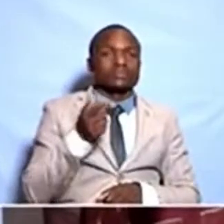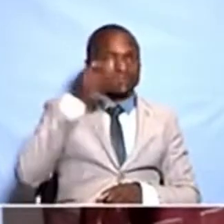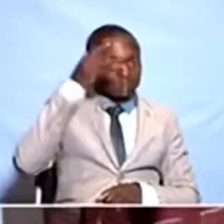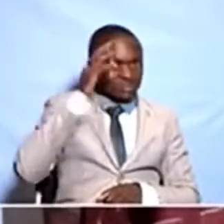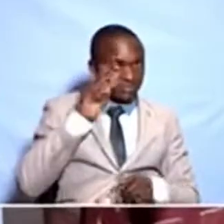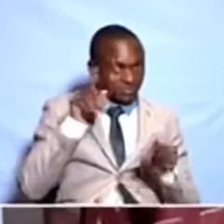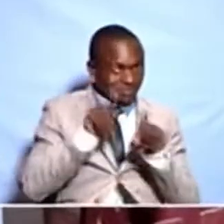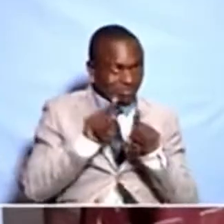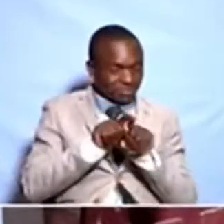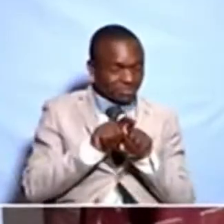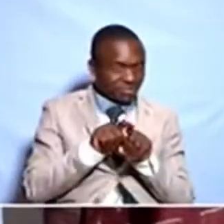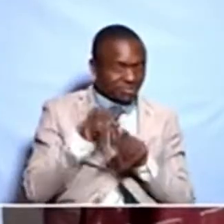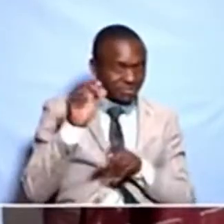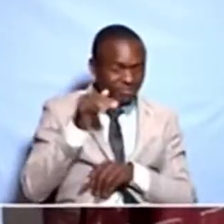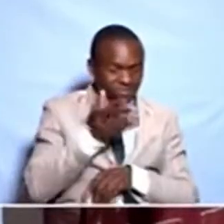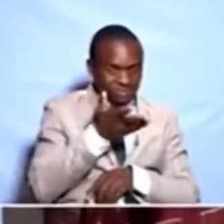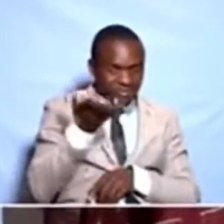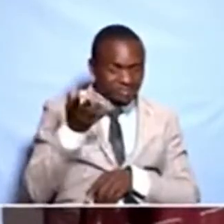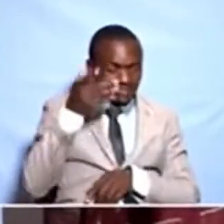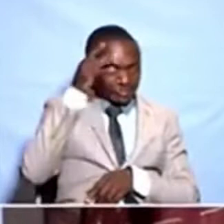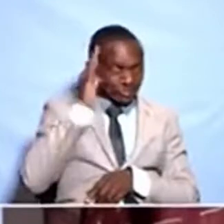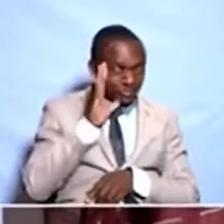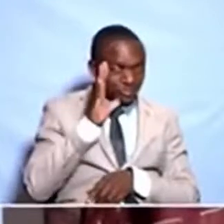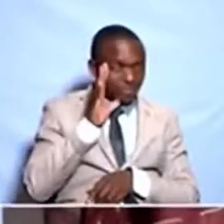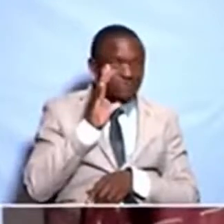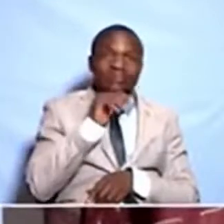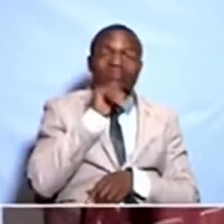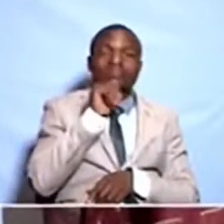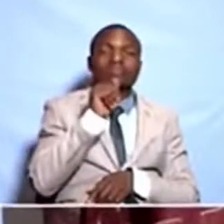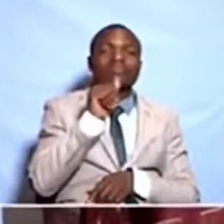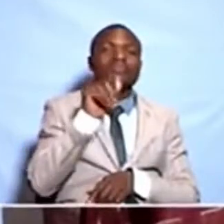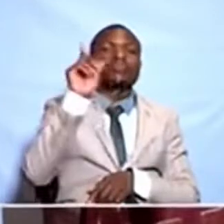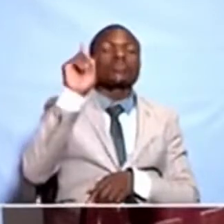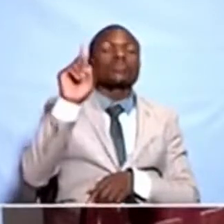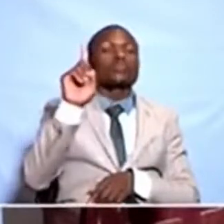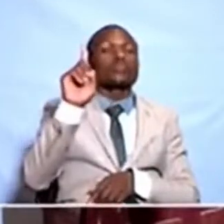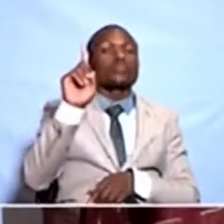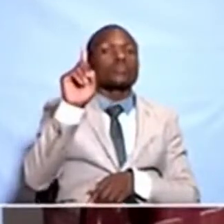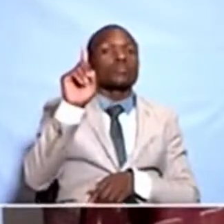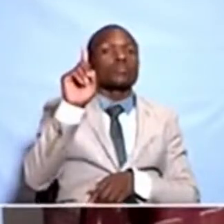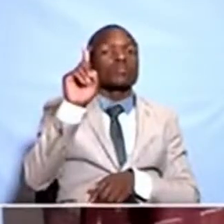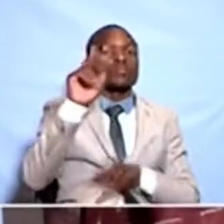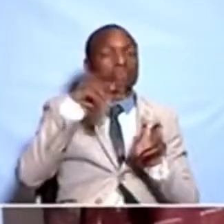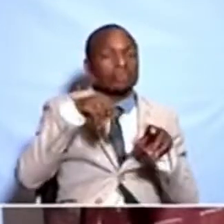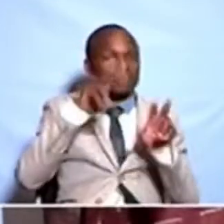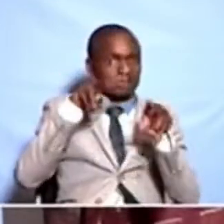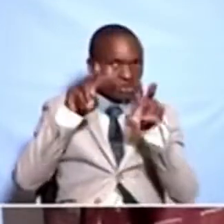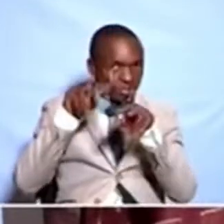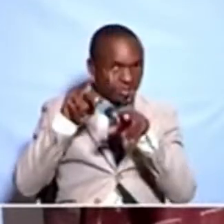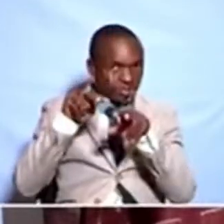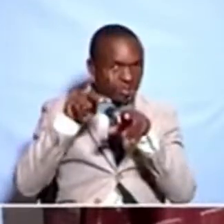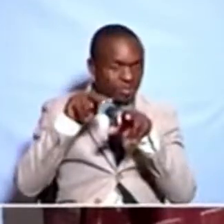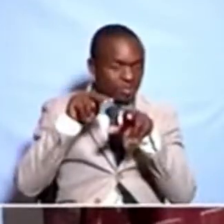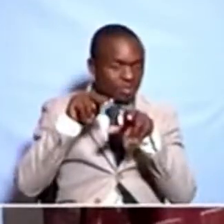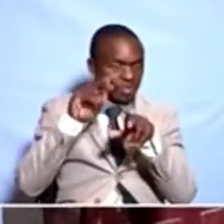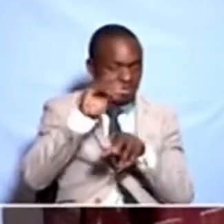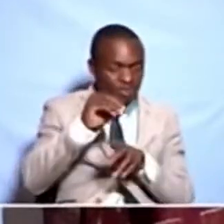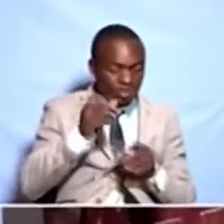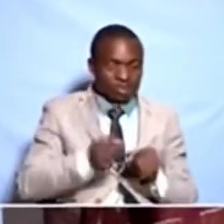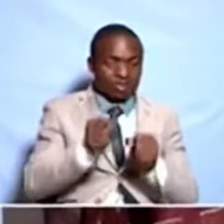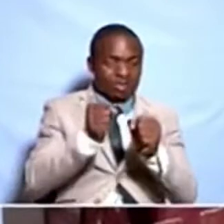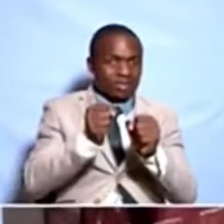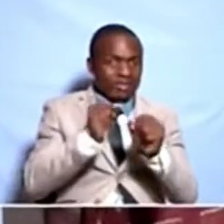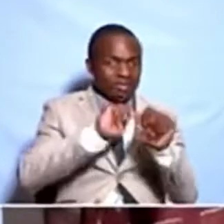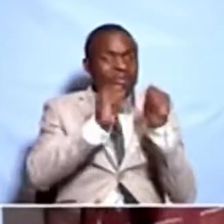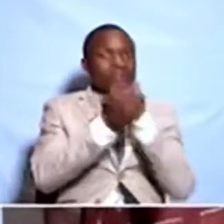the color. Yes, these colors usually they are noted. That's why we carry out the physical inspection. So they are noted on our system. Then the change